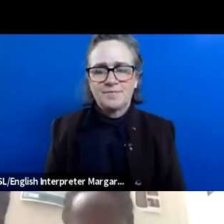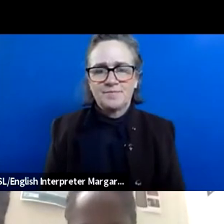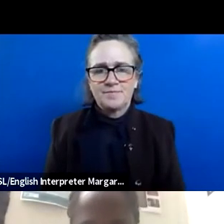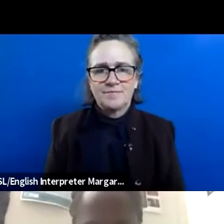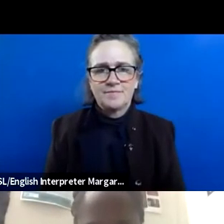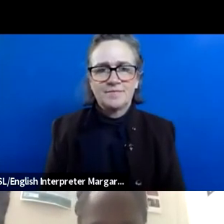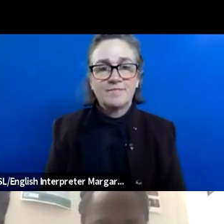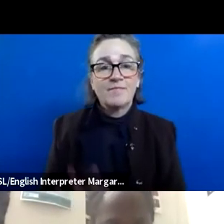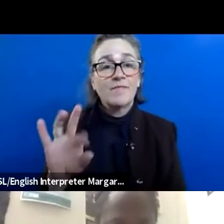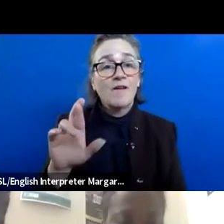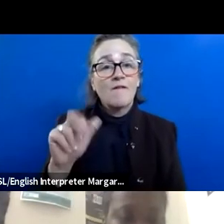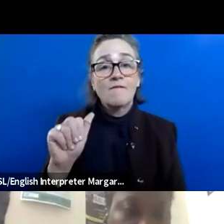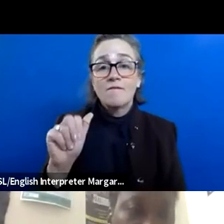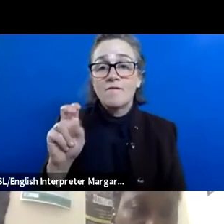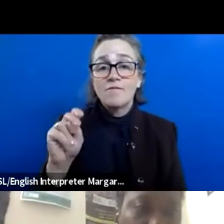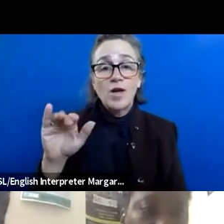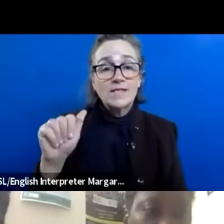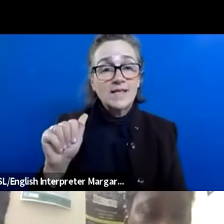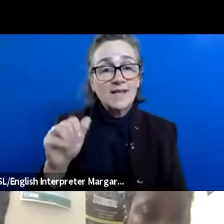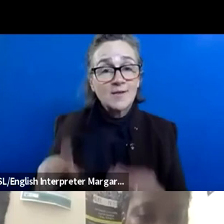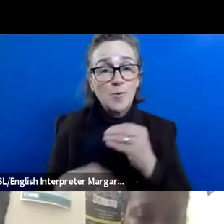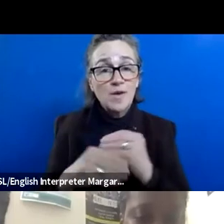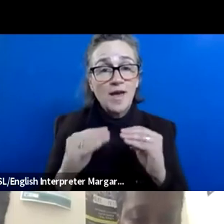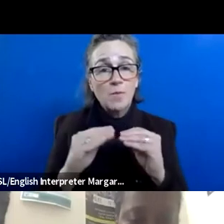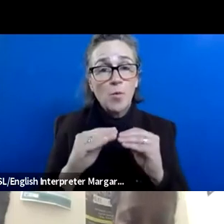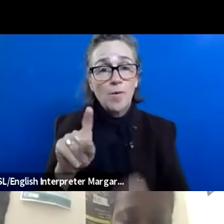And Francia, did you want to speak to that?